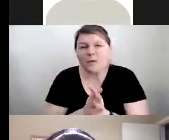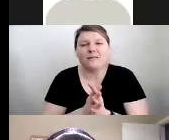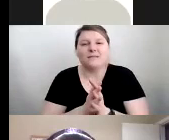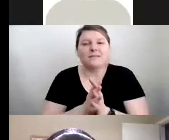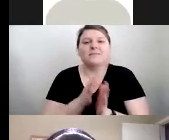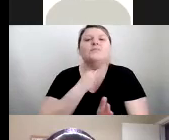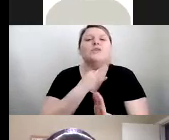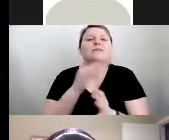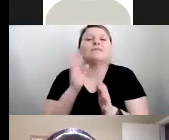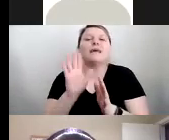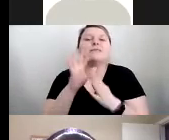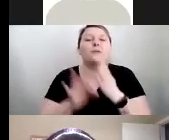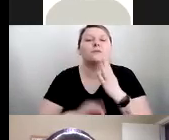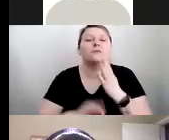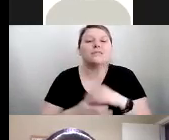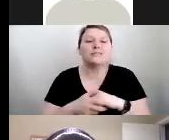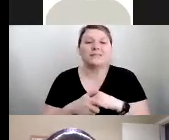all his options.